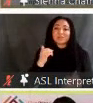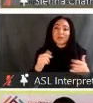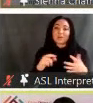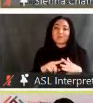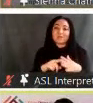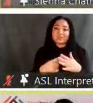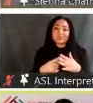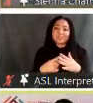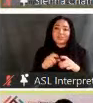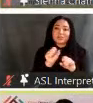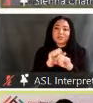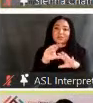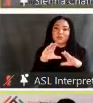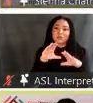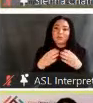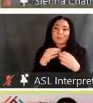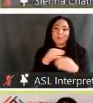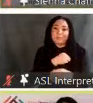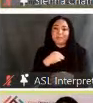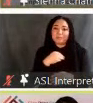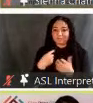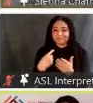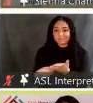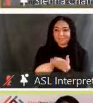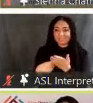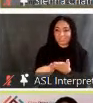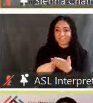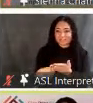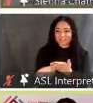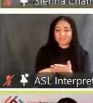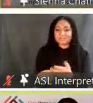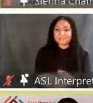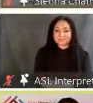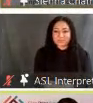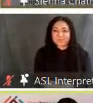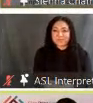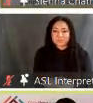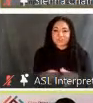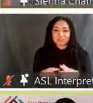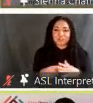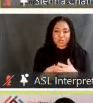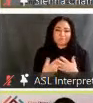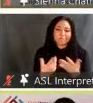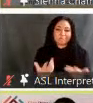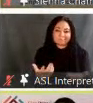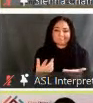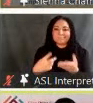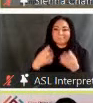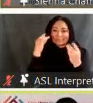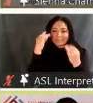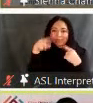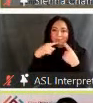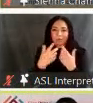member discussion to start unpacking what they have elevated. Again, the guiding question that we will be framing our discussion